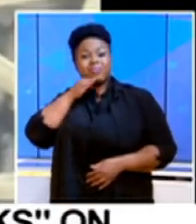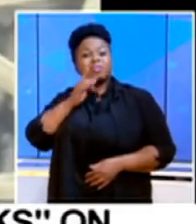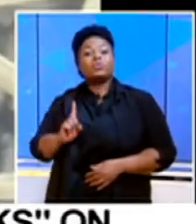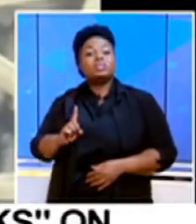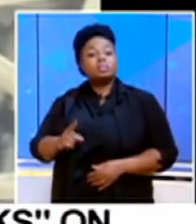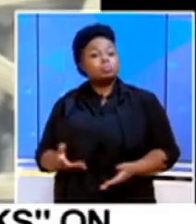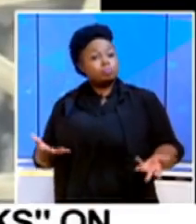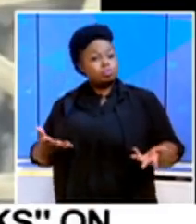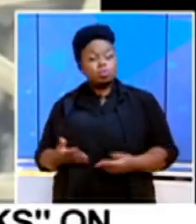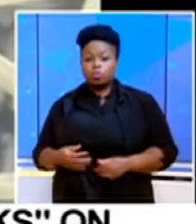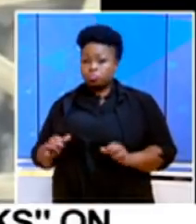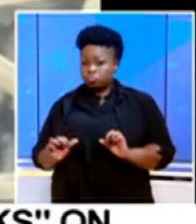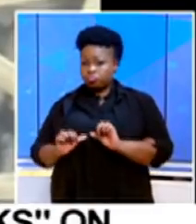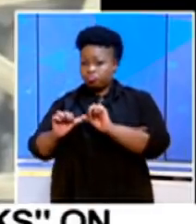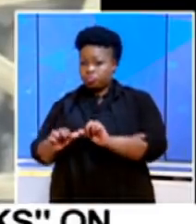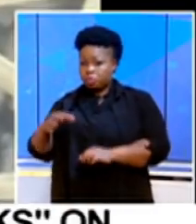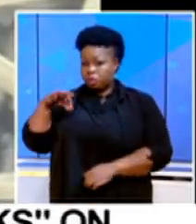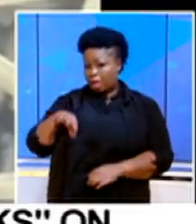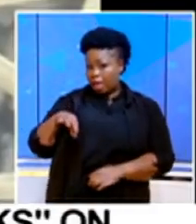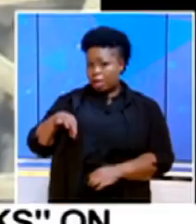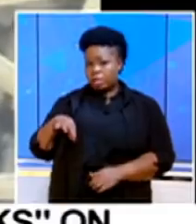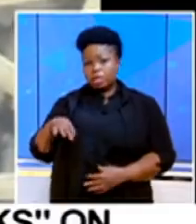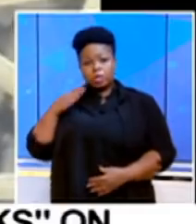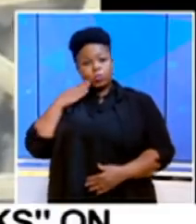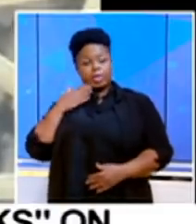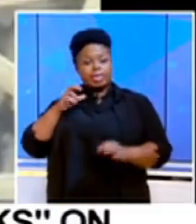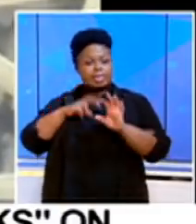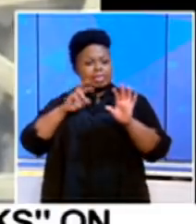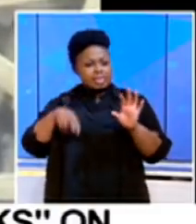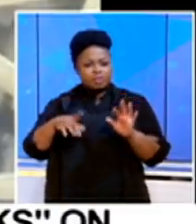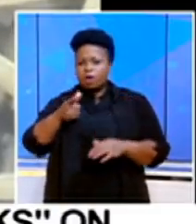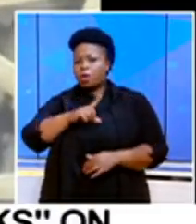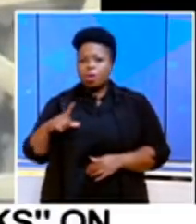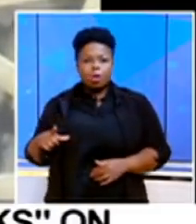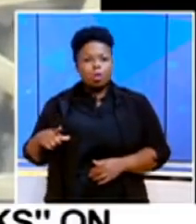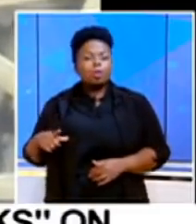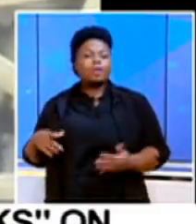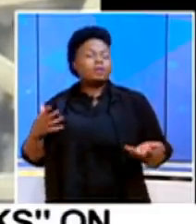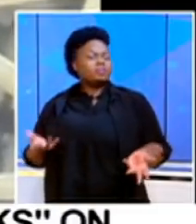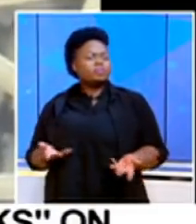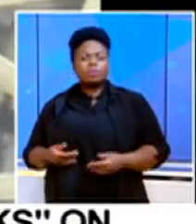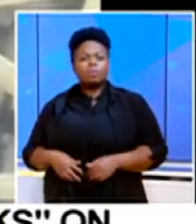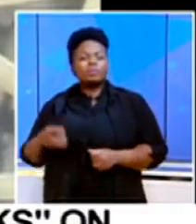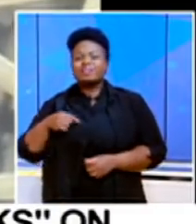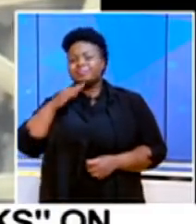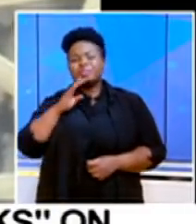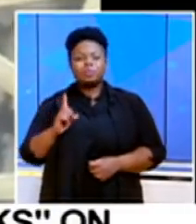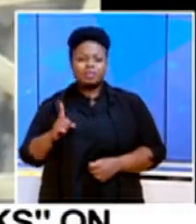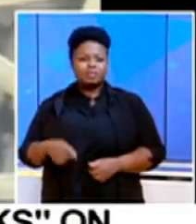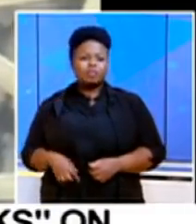Do you continue to get paid when you have stepped aside? For how long are you stepping aside? What does